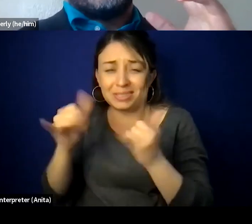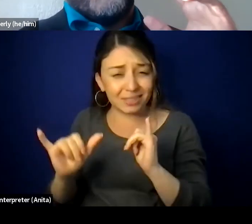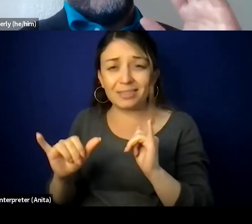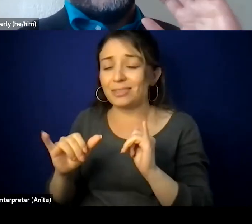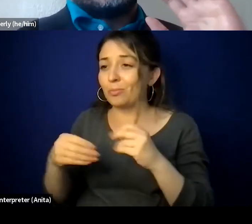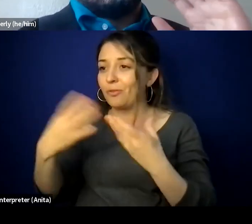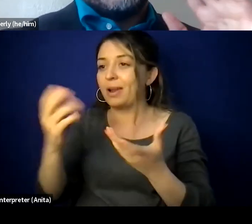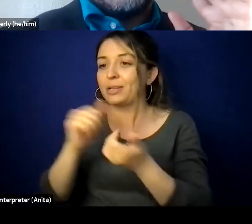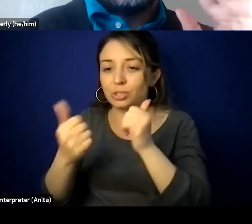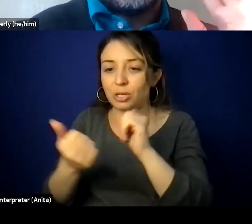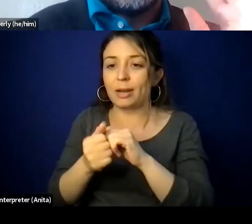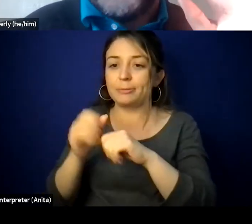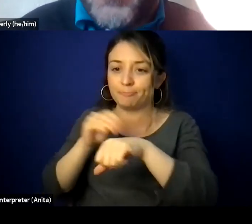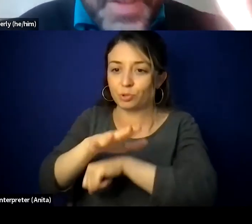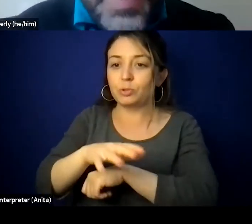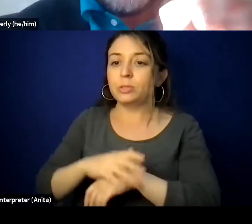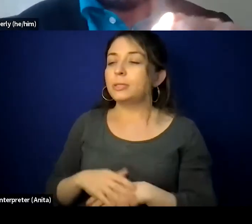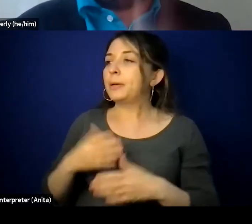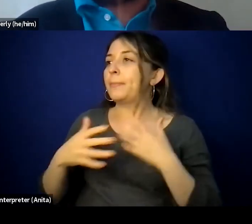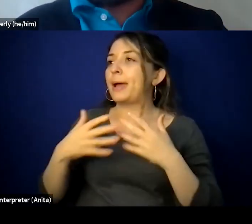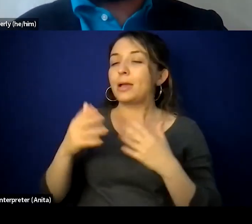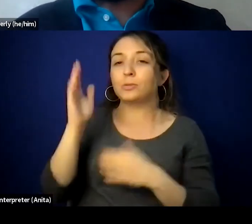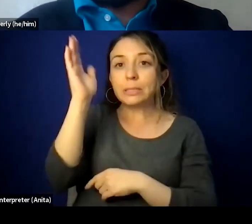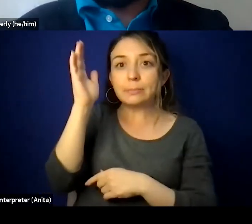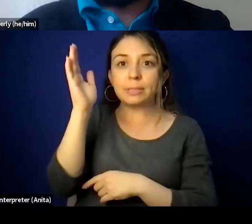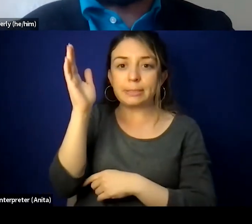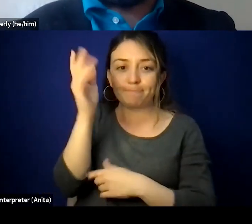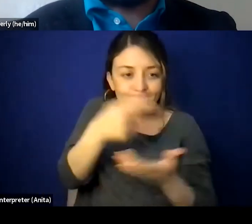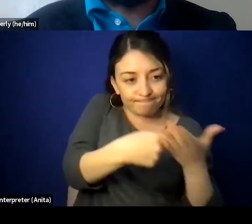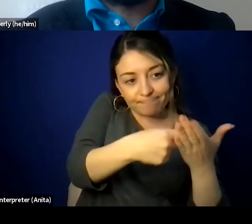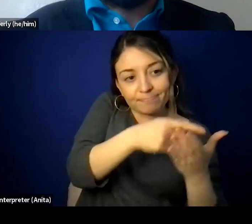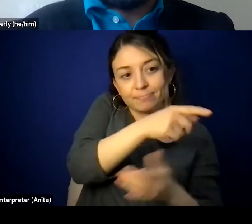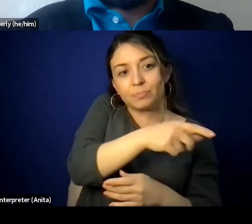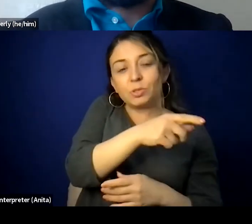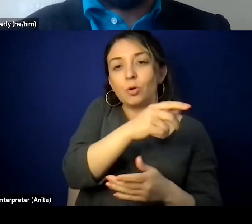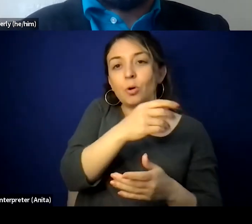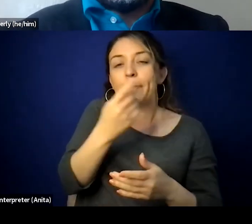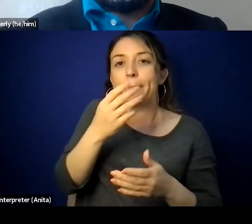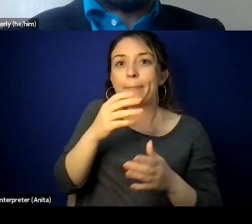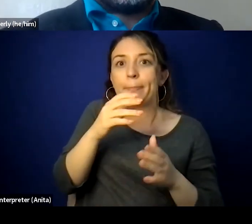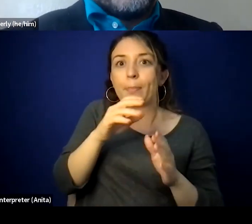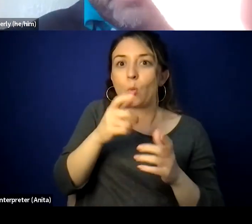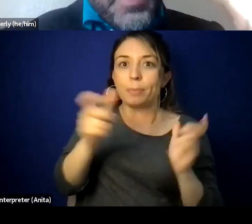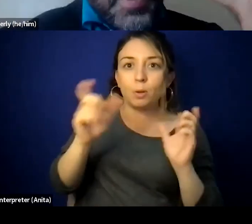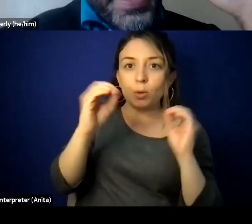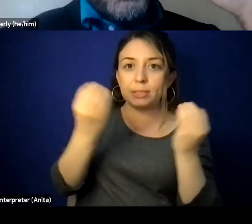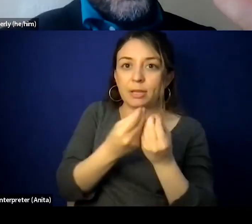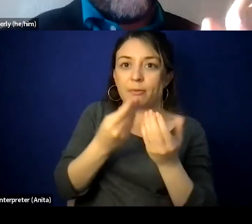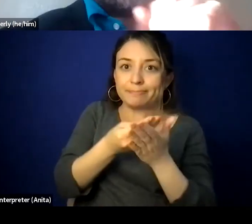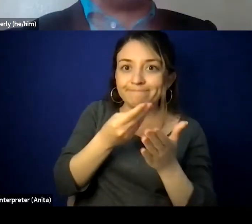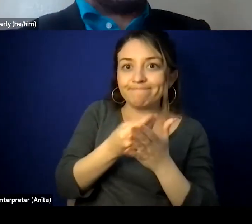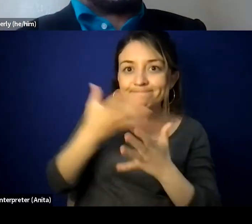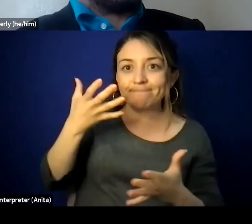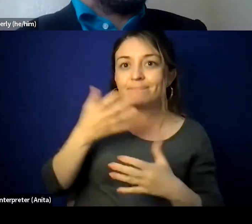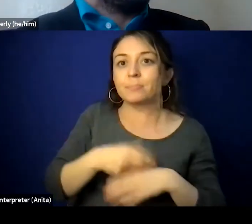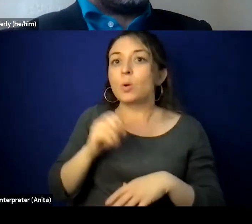it's, speaking to billion-dollar foundation executives or helping that young